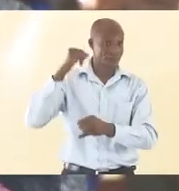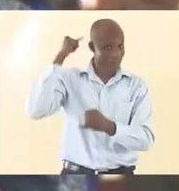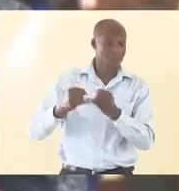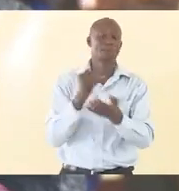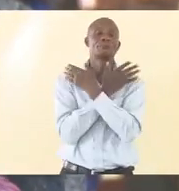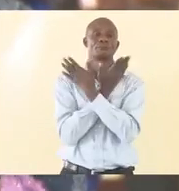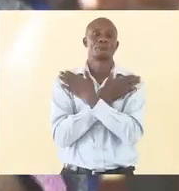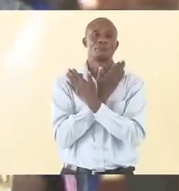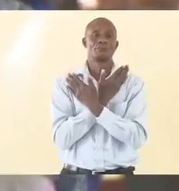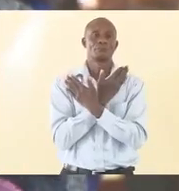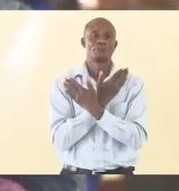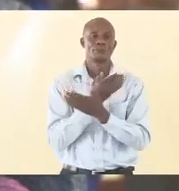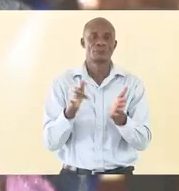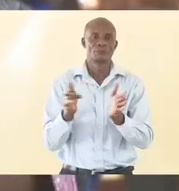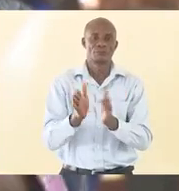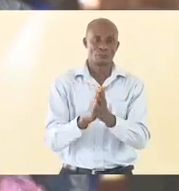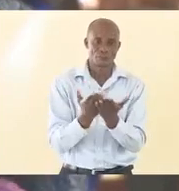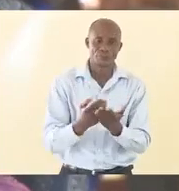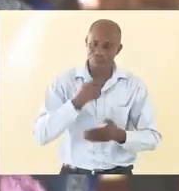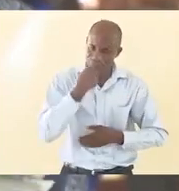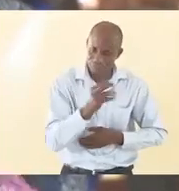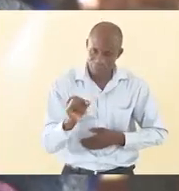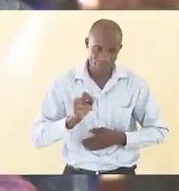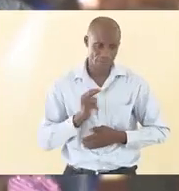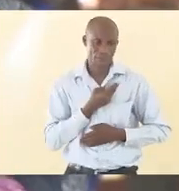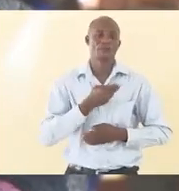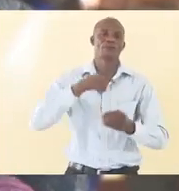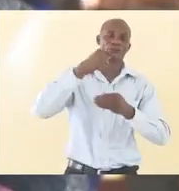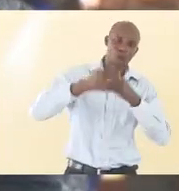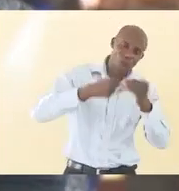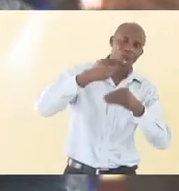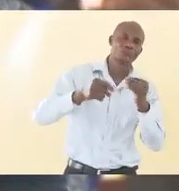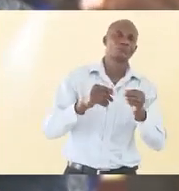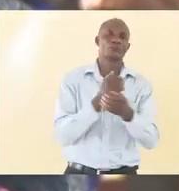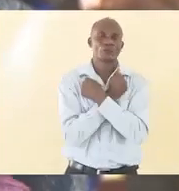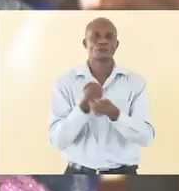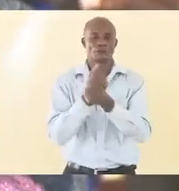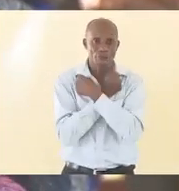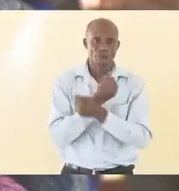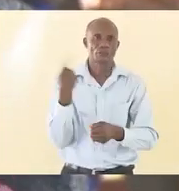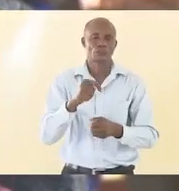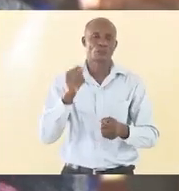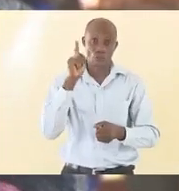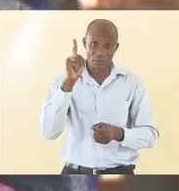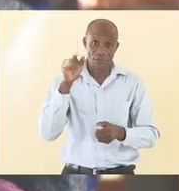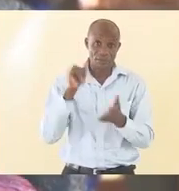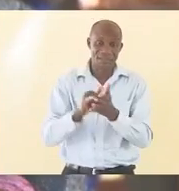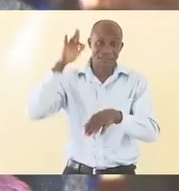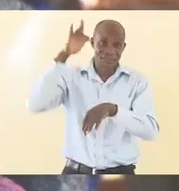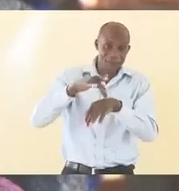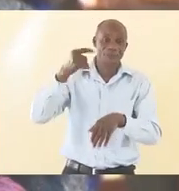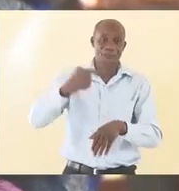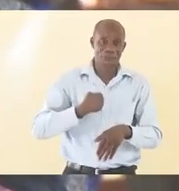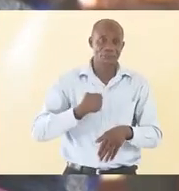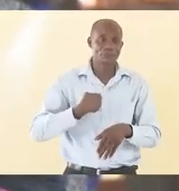since last Sunday, the scripture has been telling us about love, love, love. And the one that hits me was